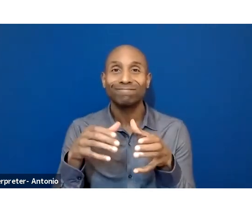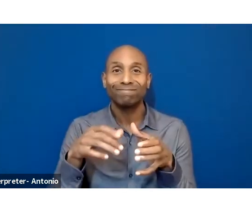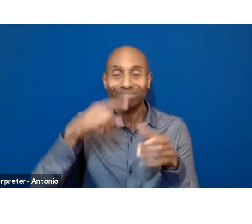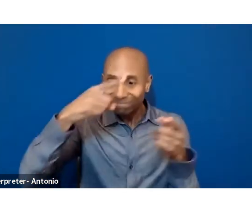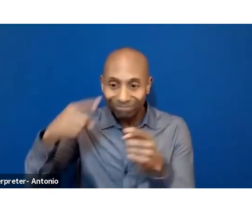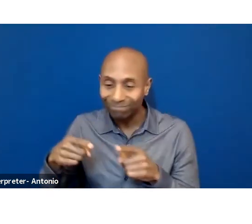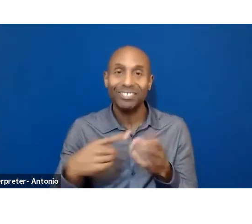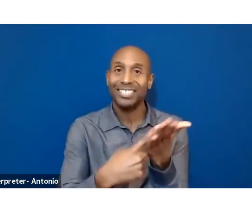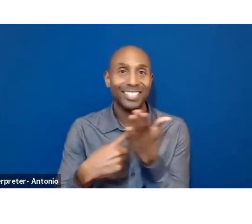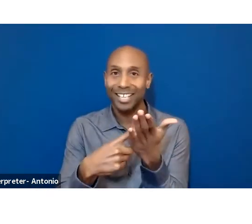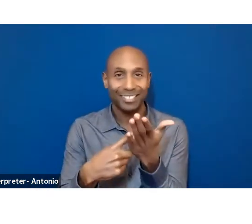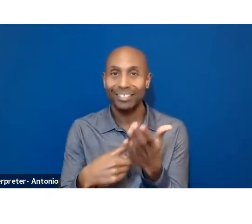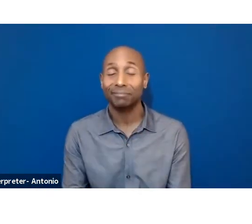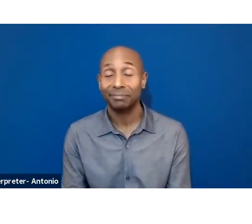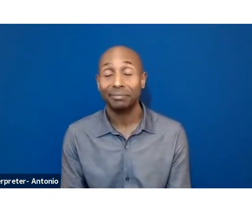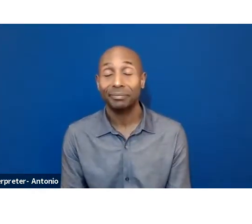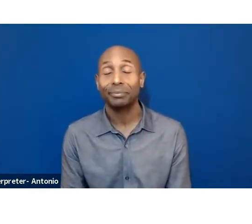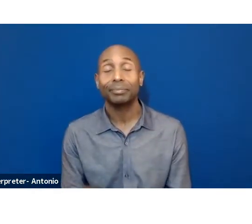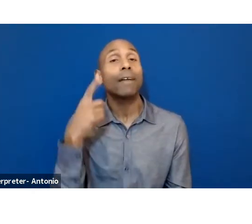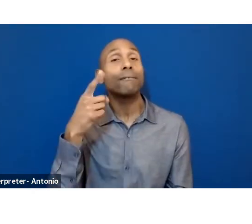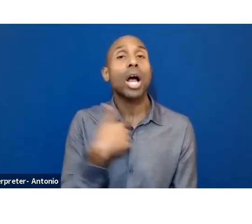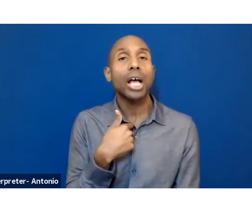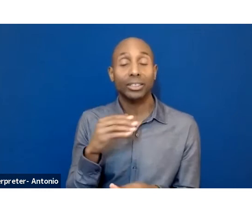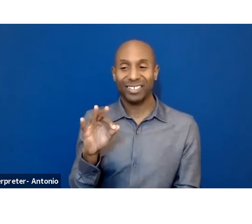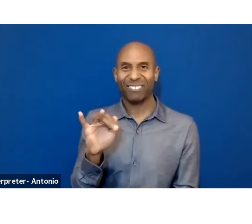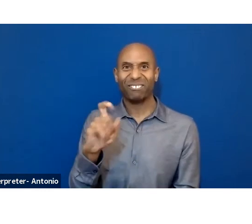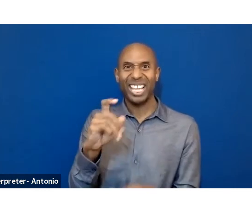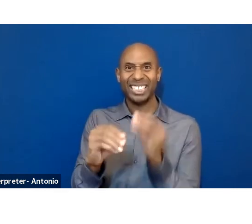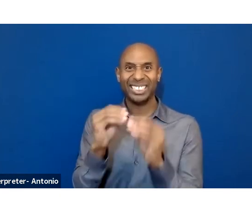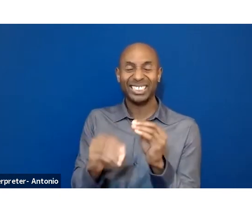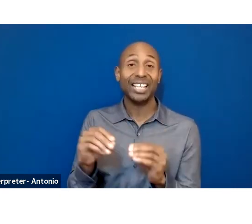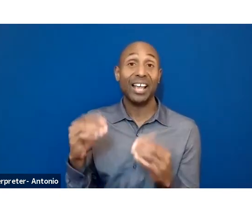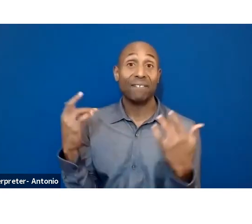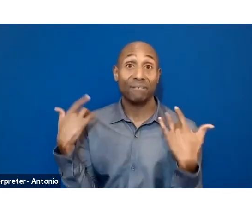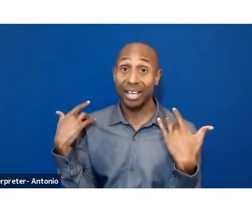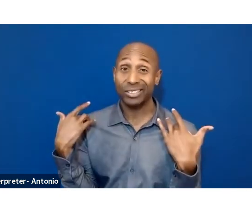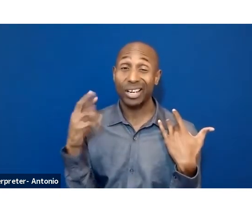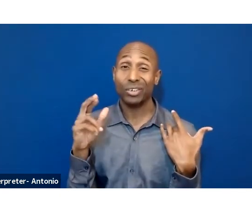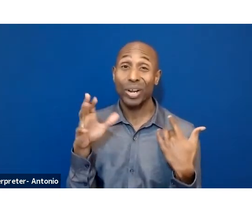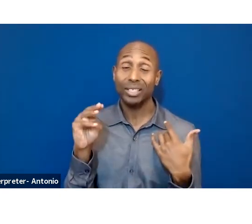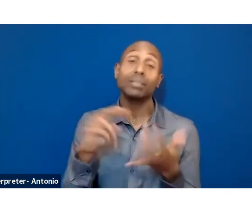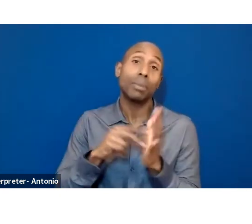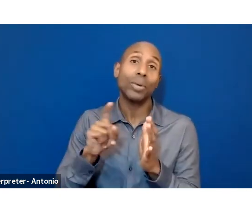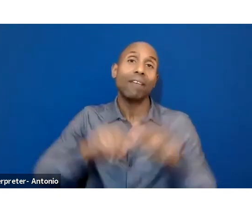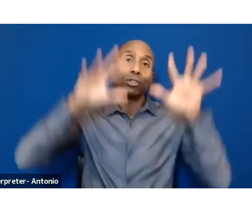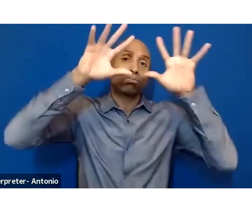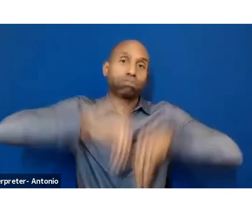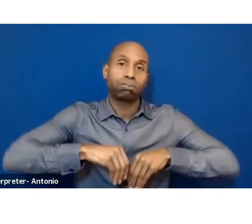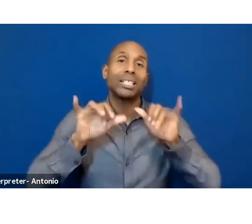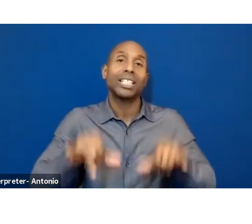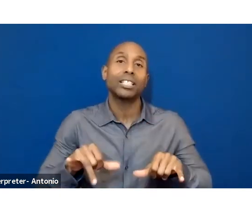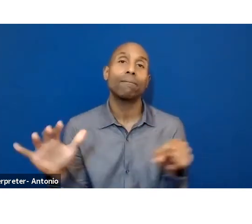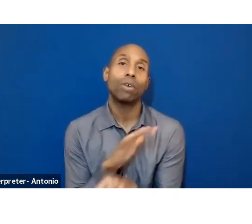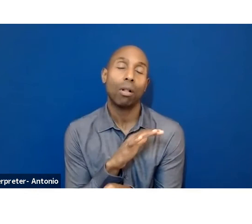to actually fix fashion racism, we have to dismantle the system. We can't just make it